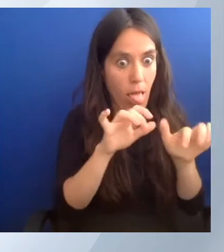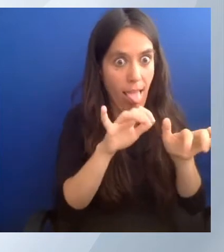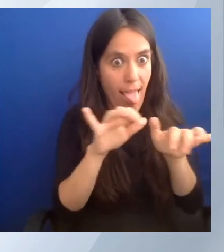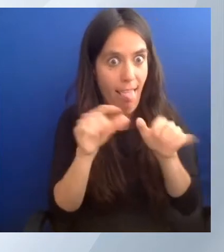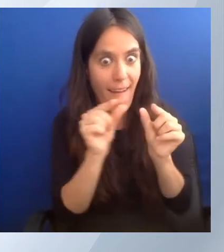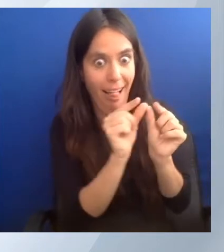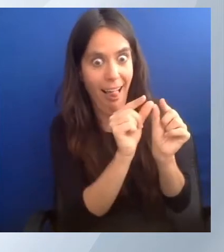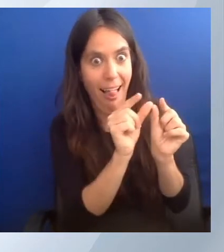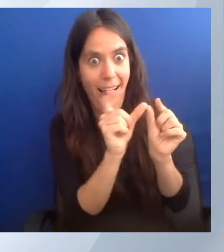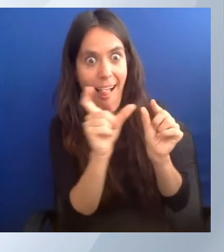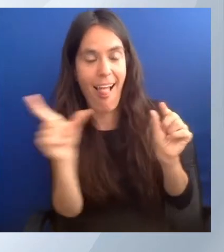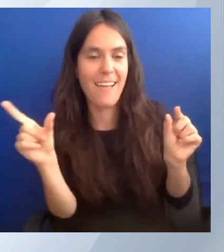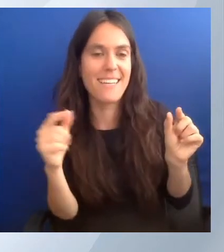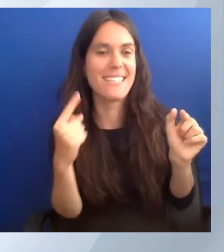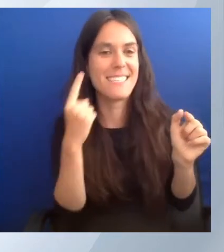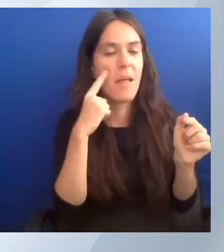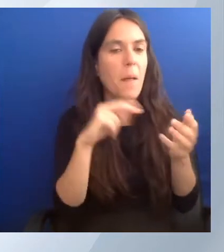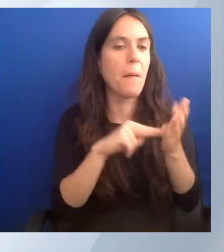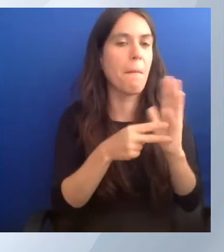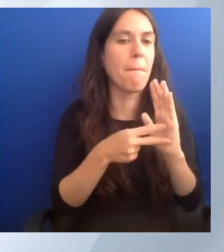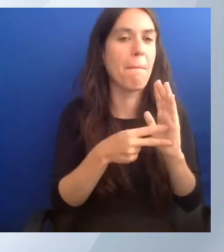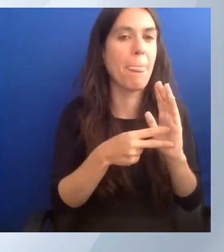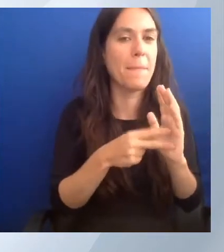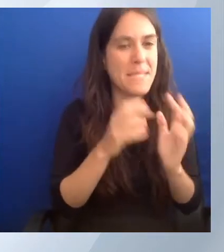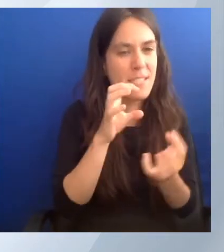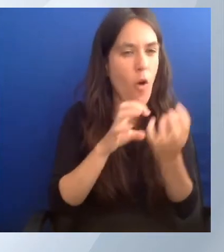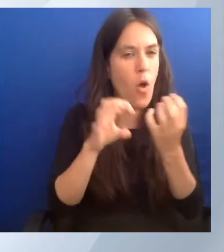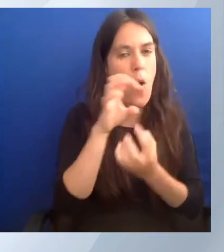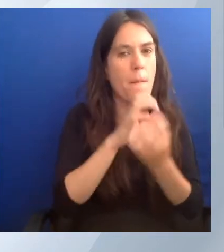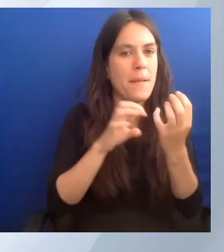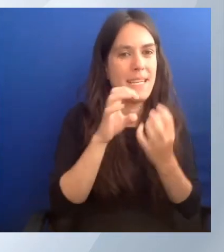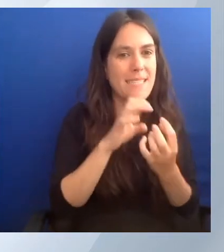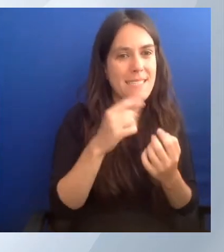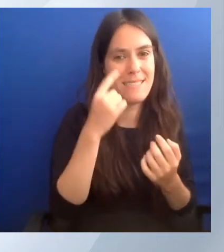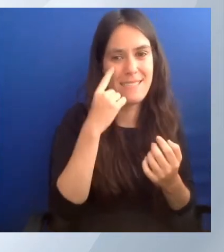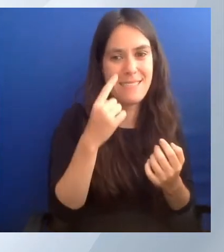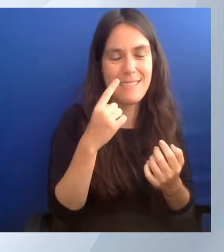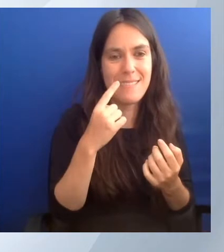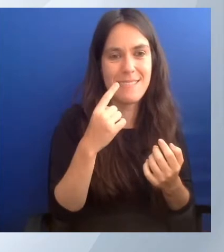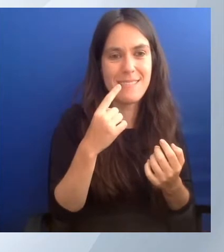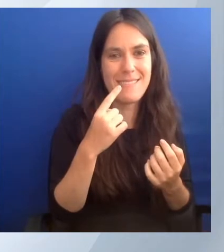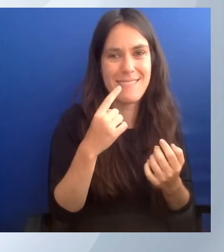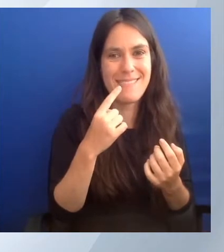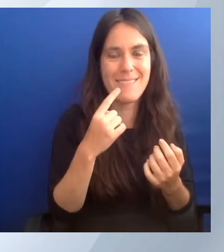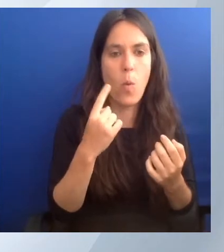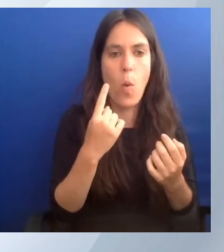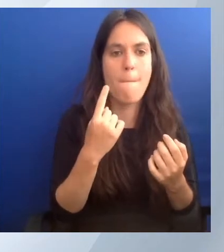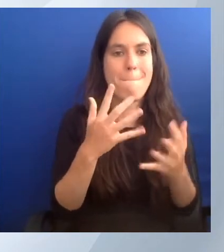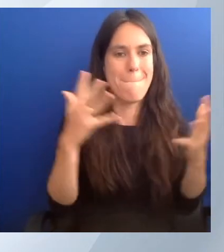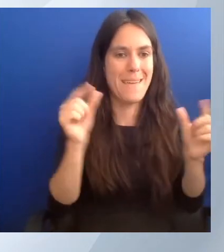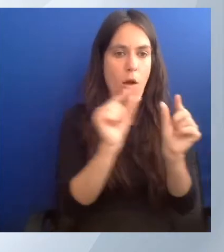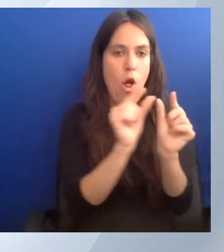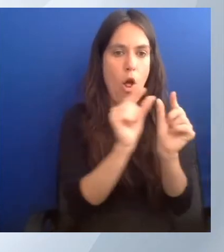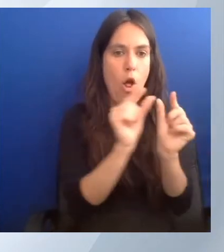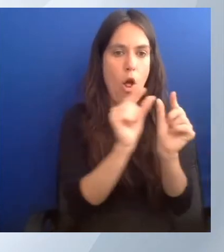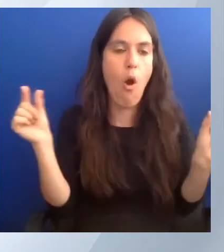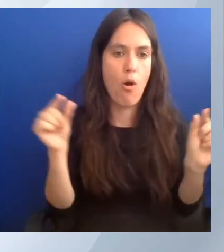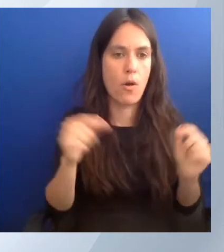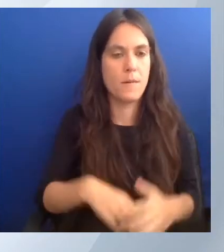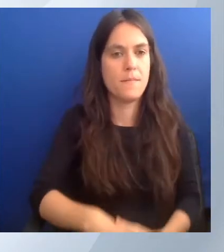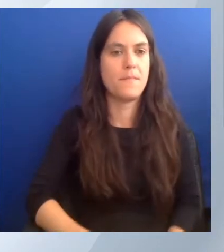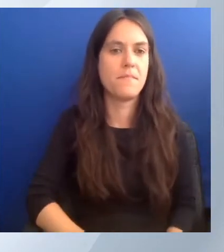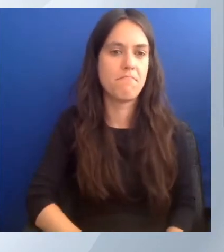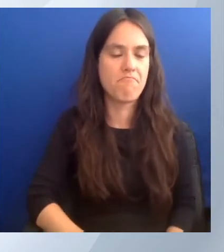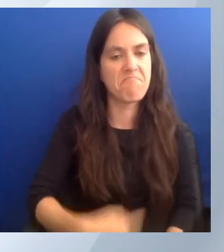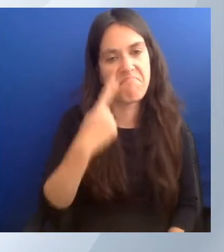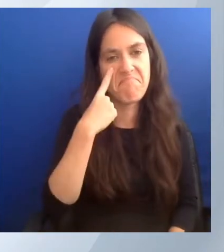means that we can't do camel case, Pascal case, kebab case. We just have to have one big long string, I'm afraid. So let's do that